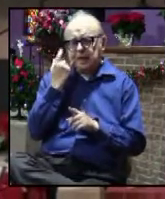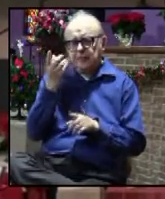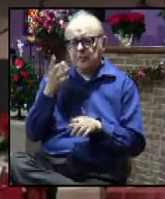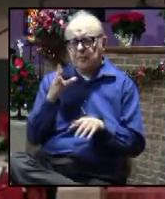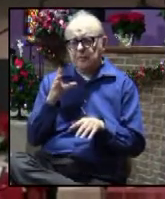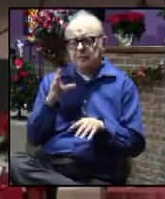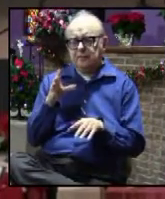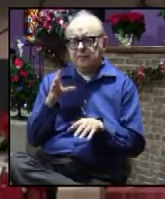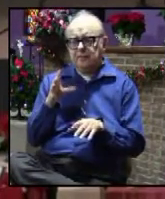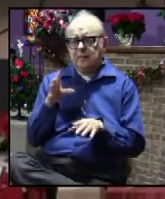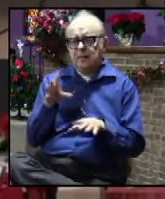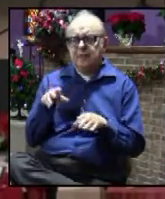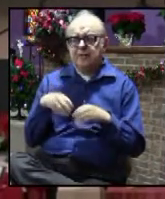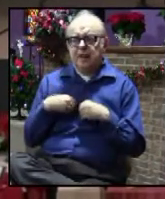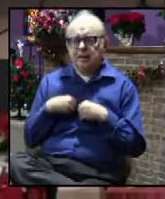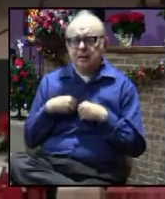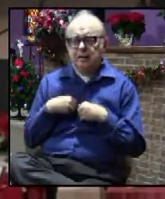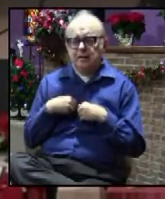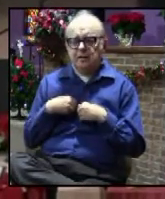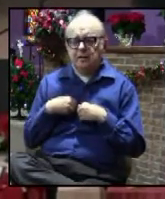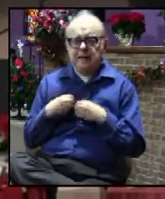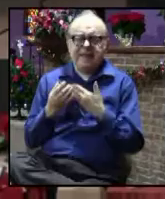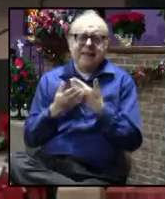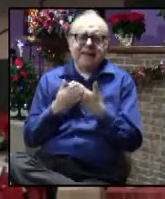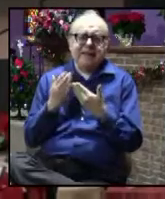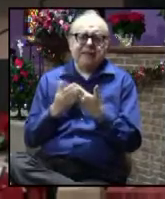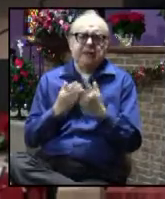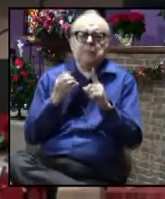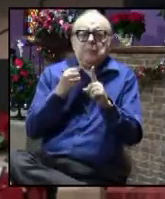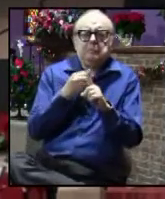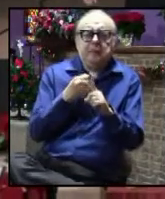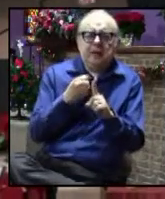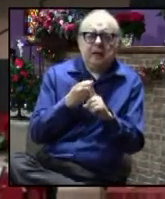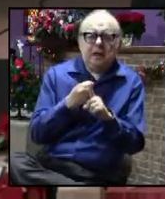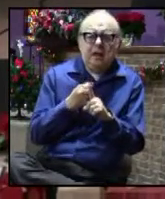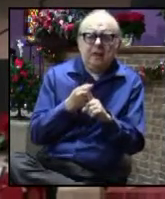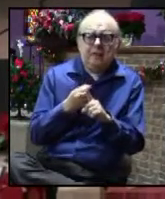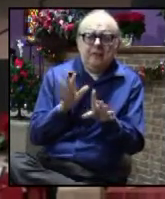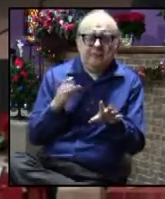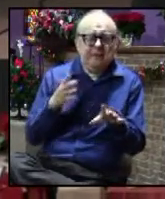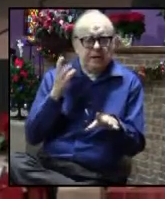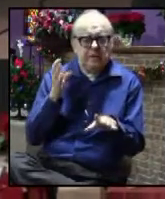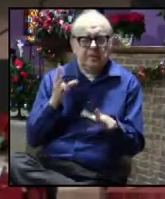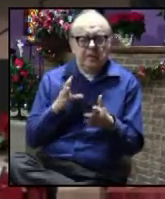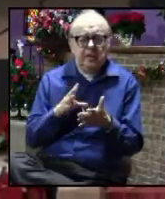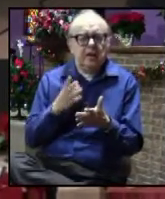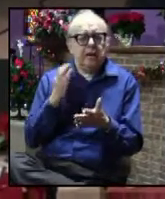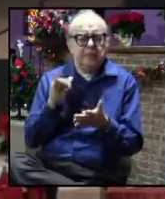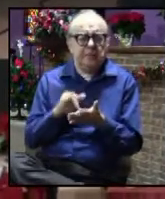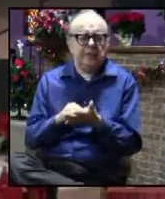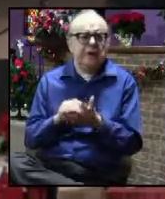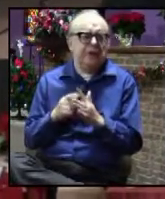take the simple rhythm that we just had at the beginning